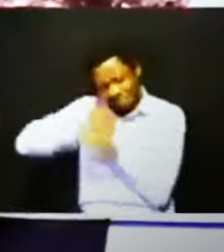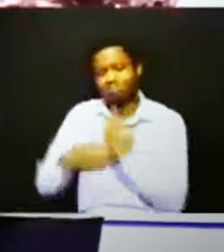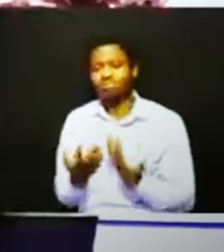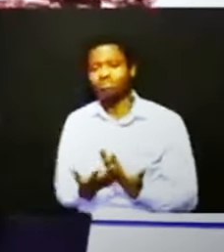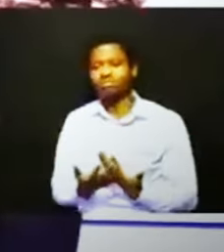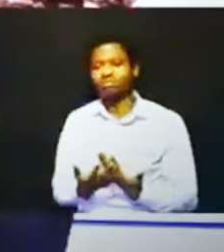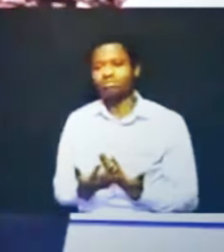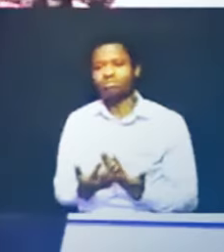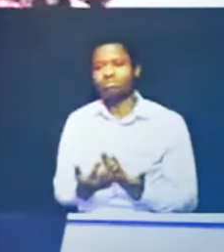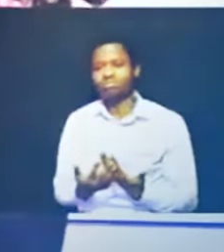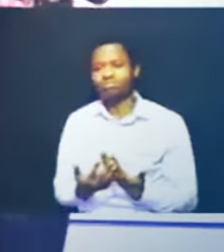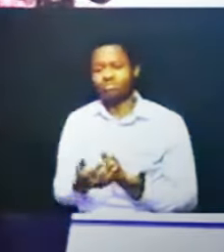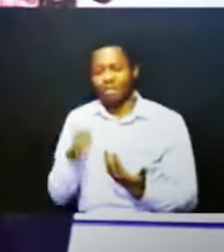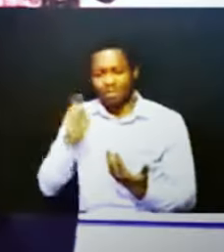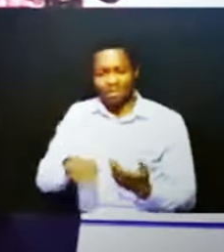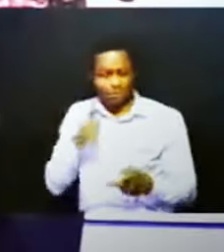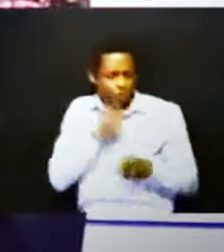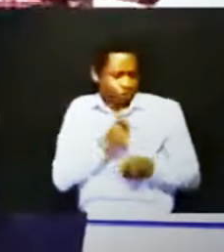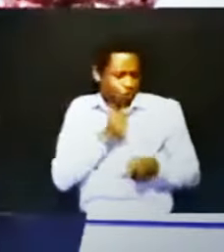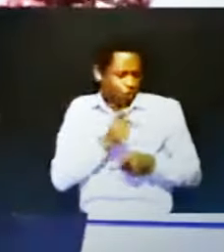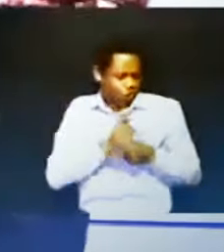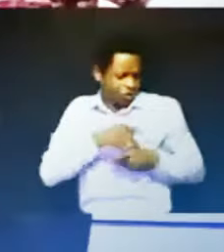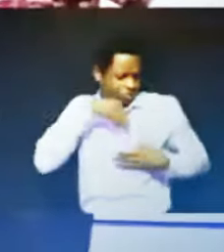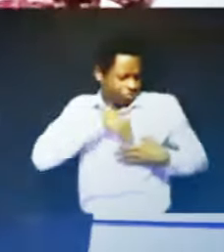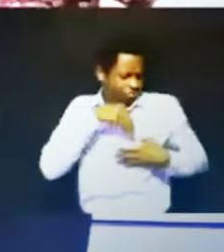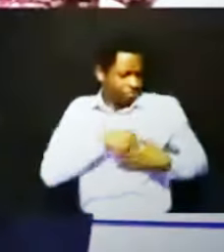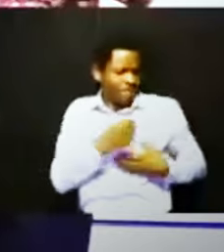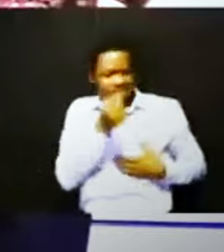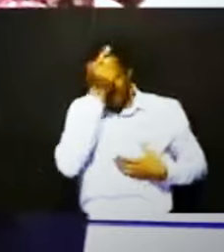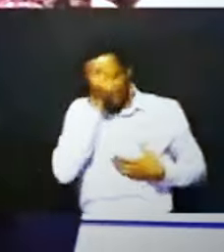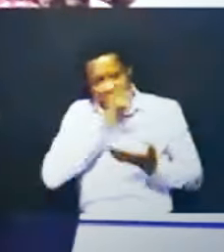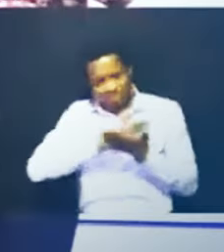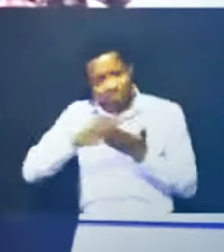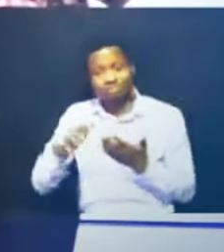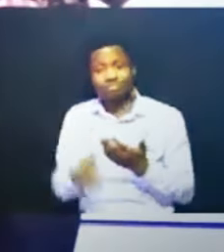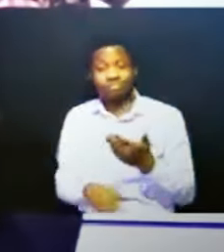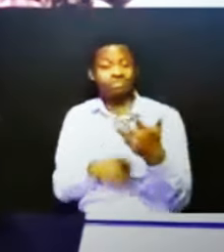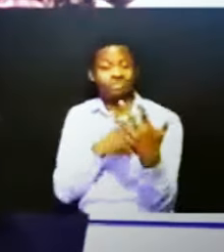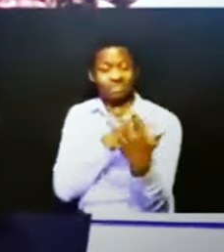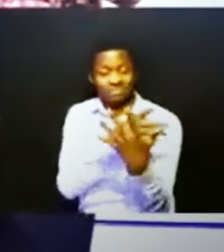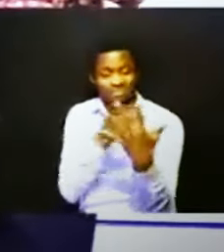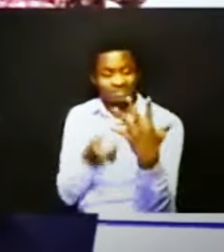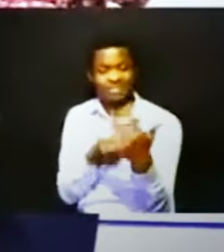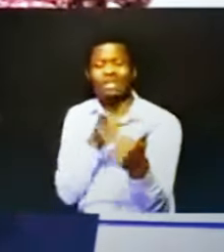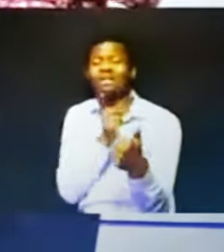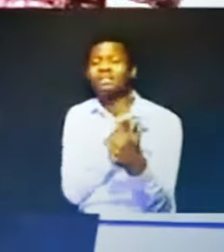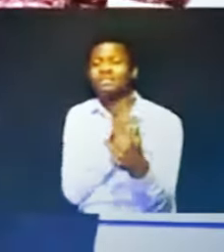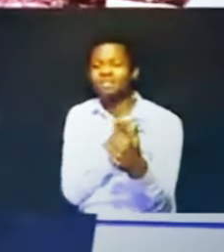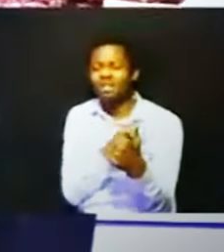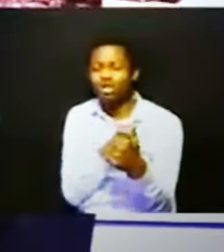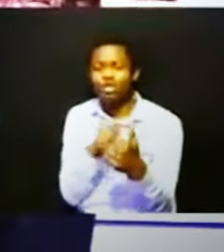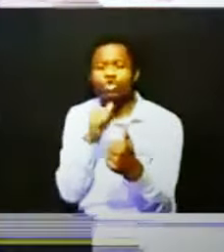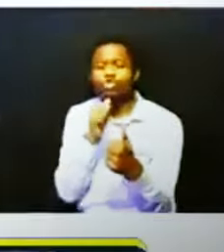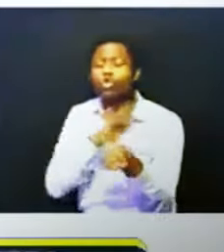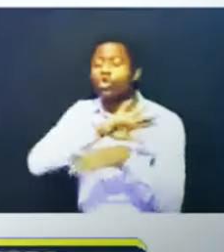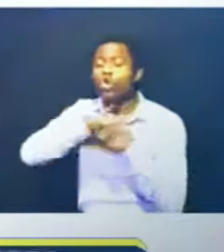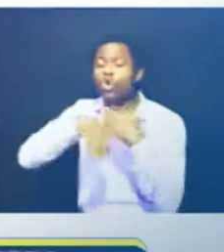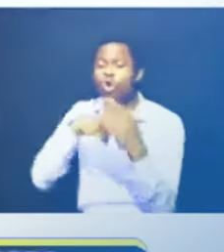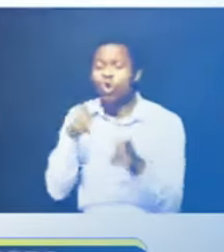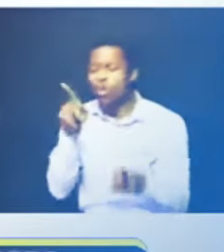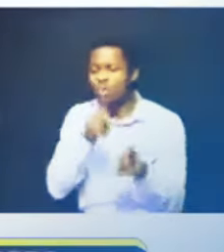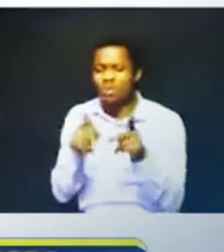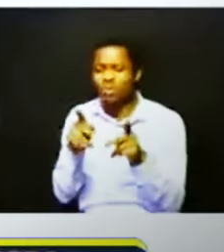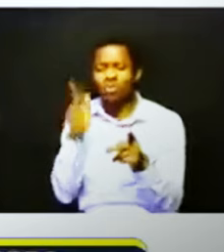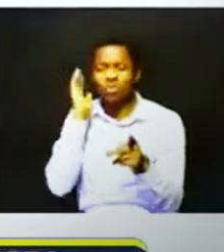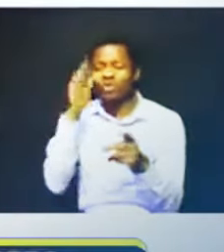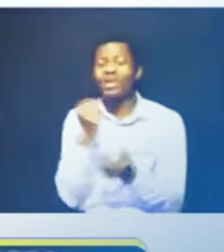We have to internalize these things. That not all the people will love you. Hold it